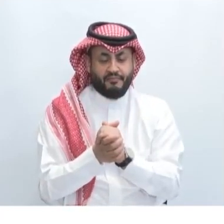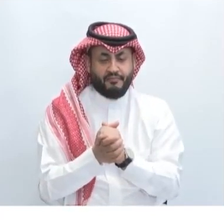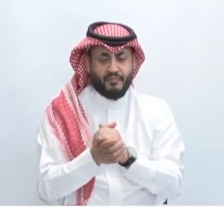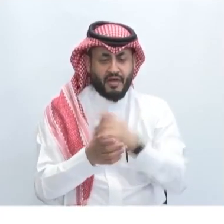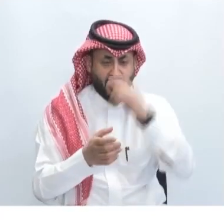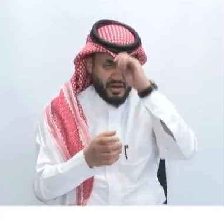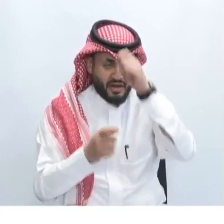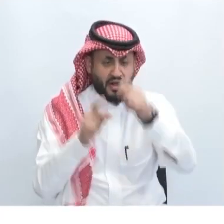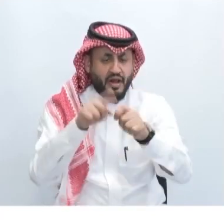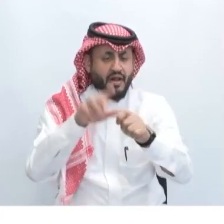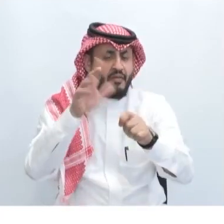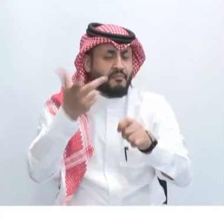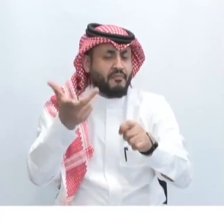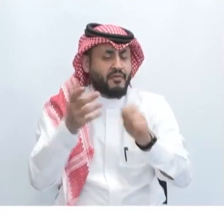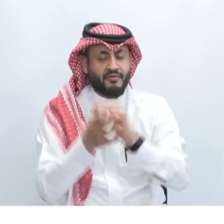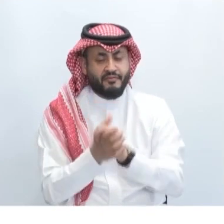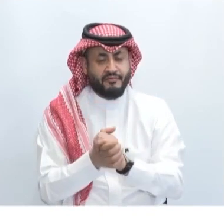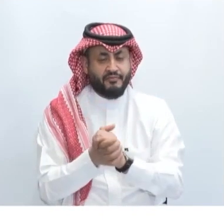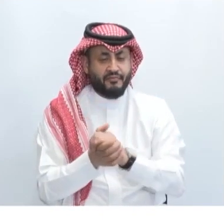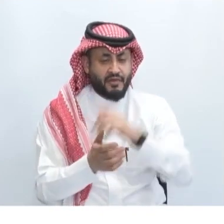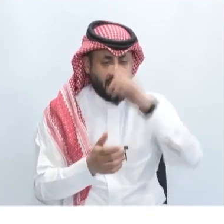Whose hat is that?